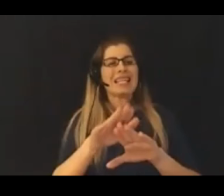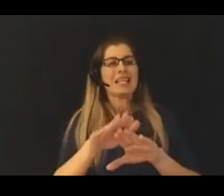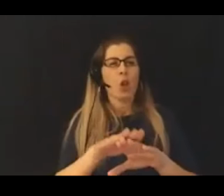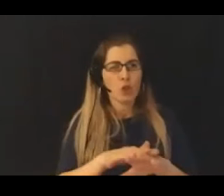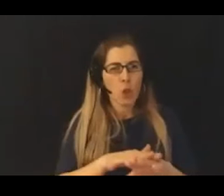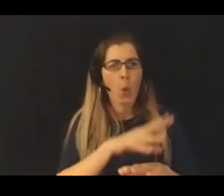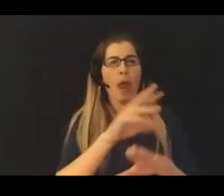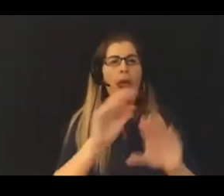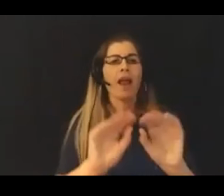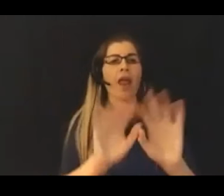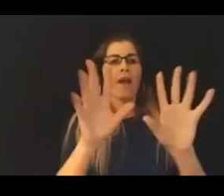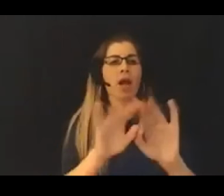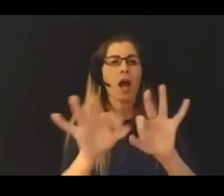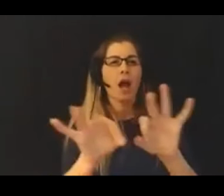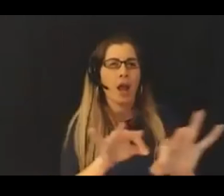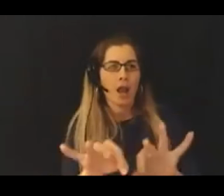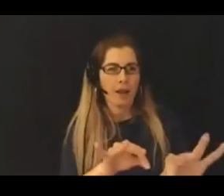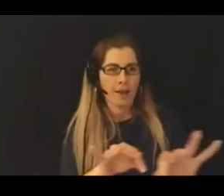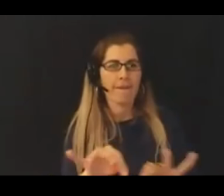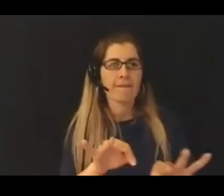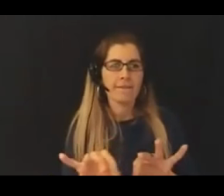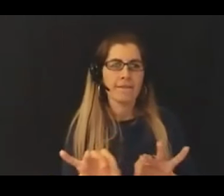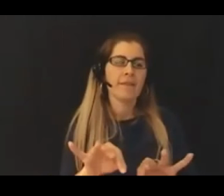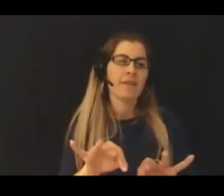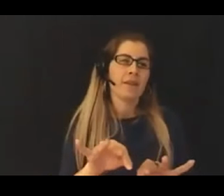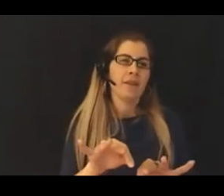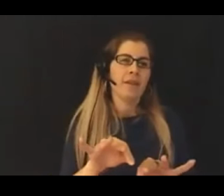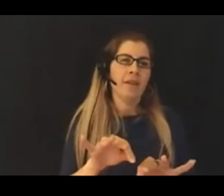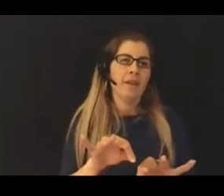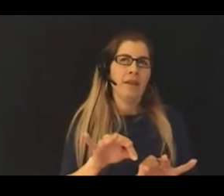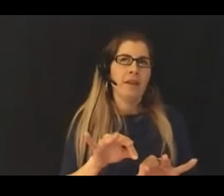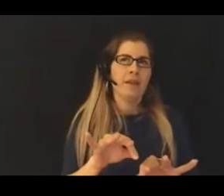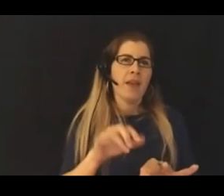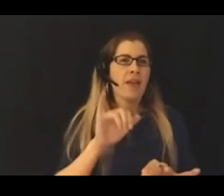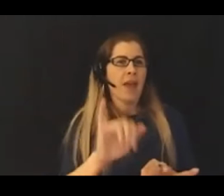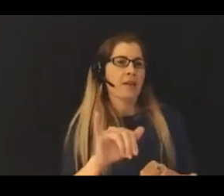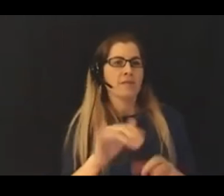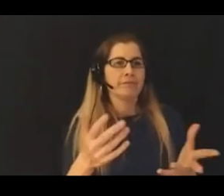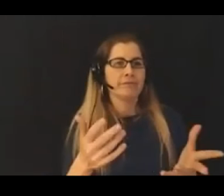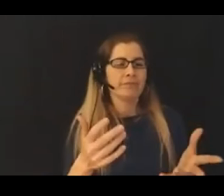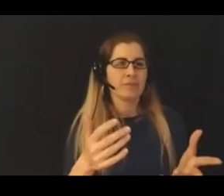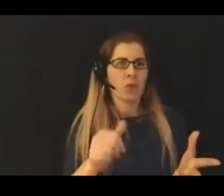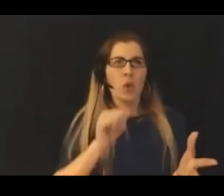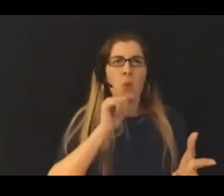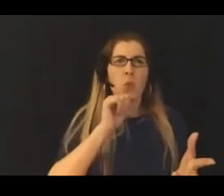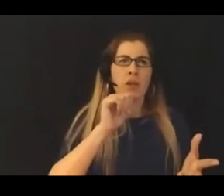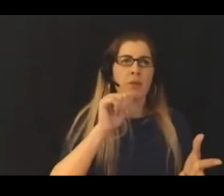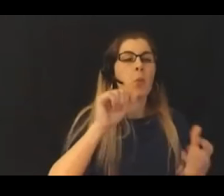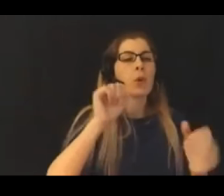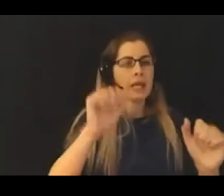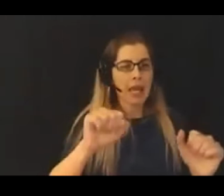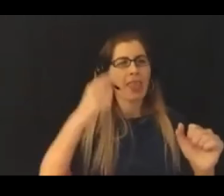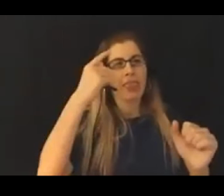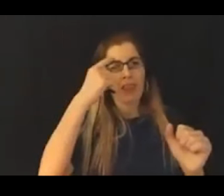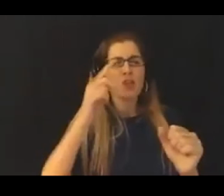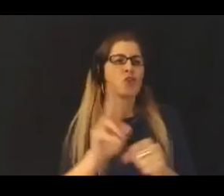in general is things that, you know, we don't have to go hugely virtuosic. We can go back to basics,